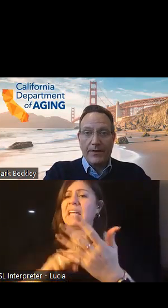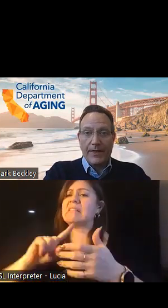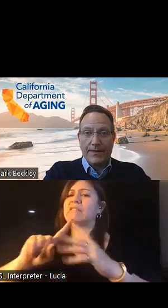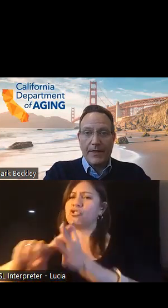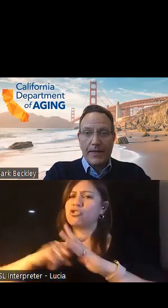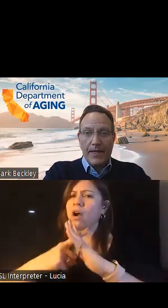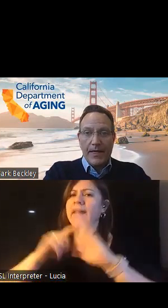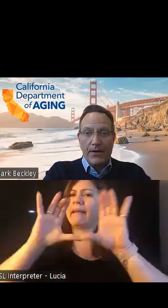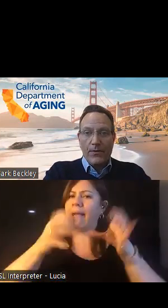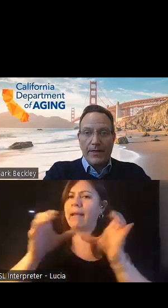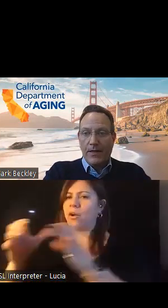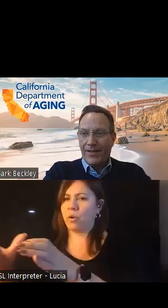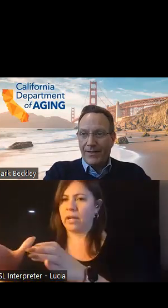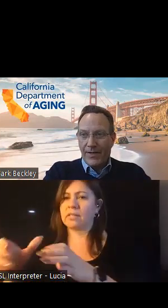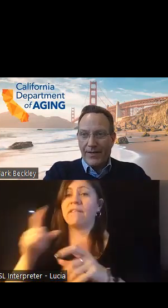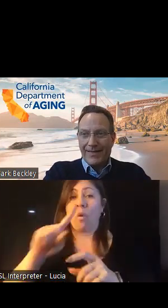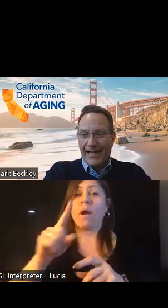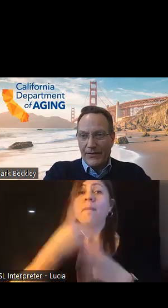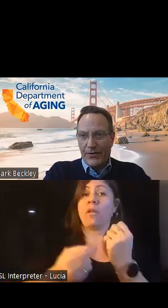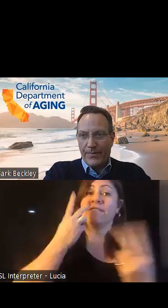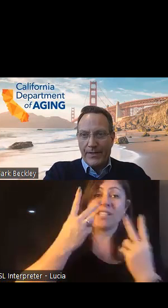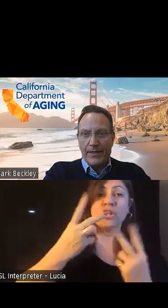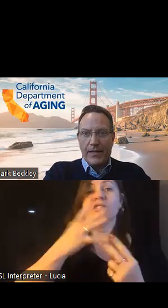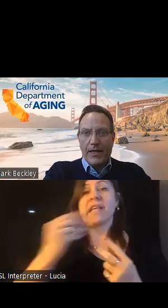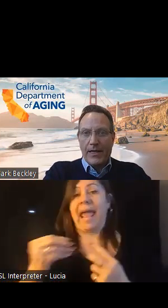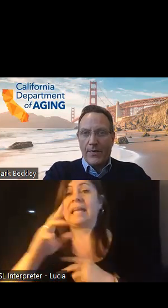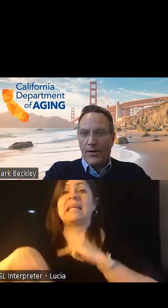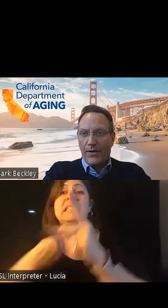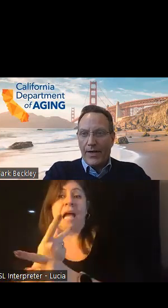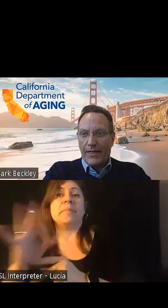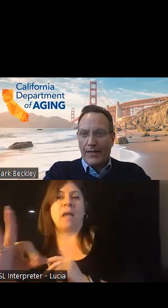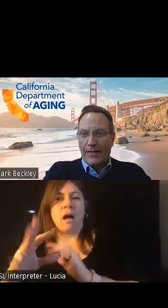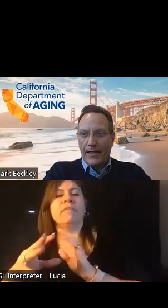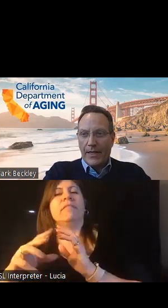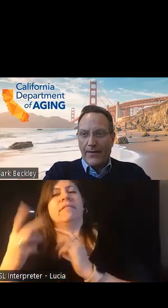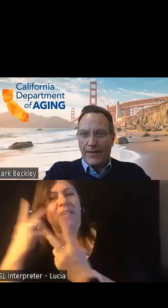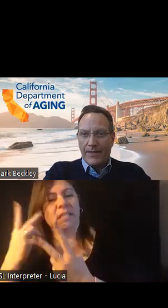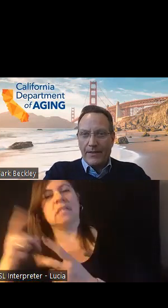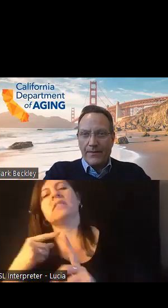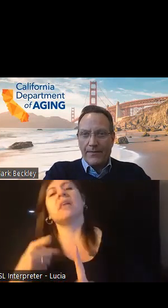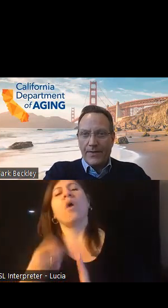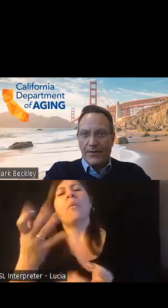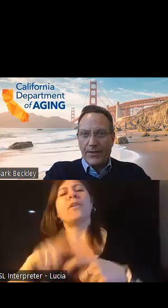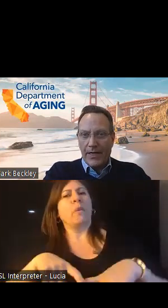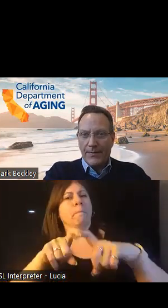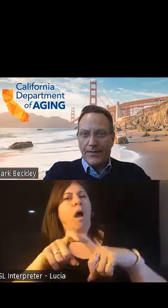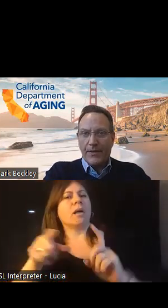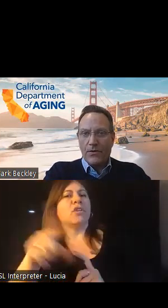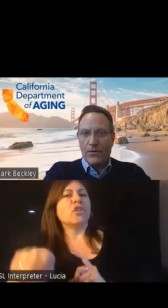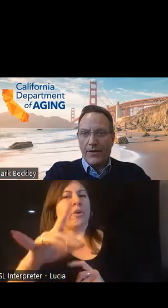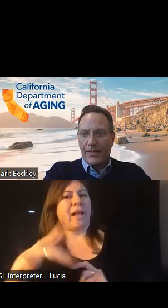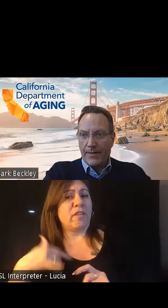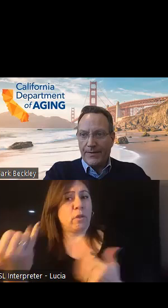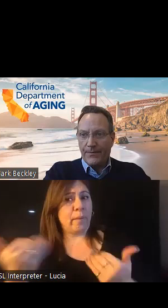and modalities, we'd now like to pause and get your input. Are there any key visitor